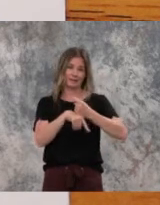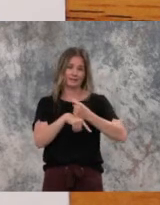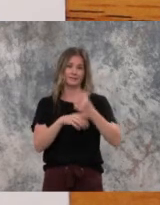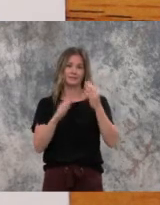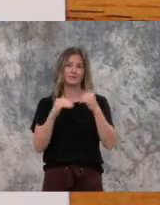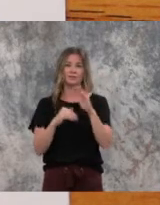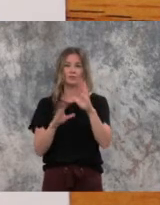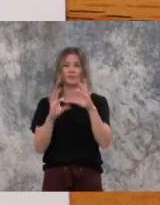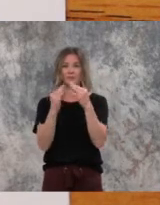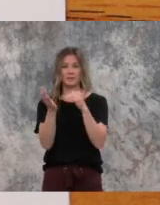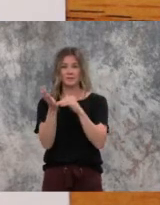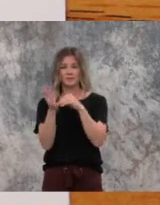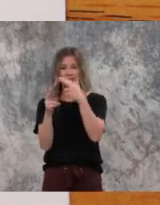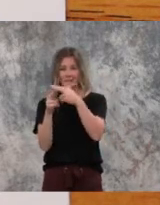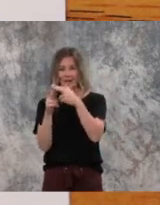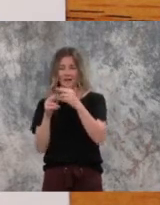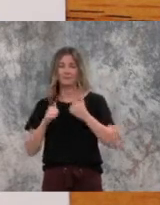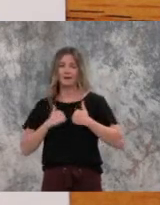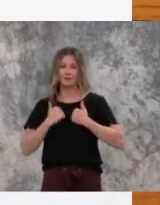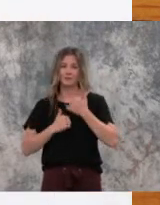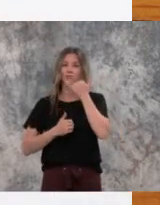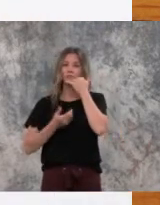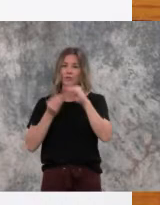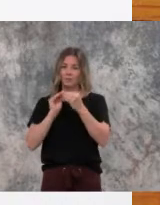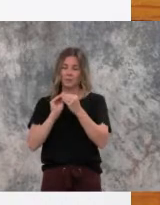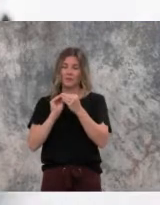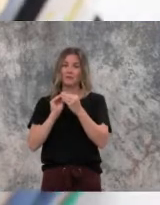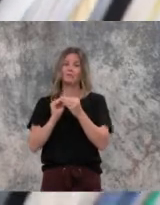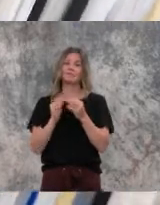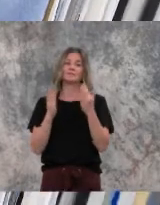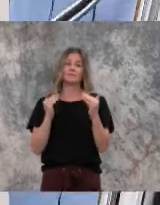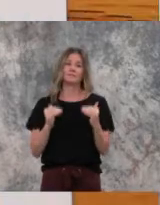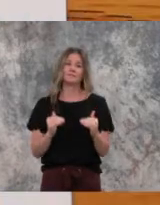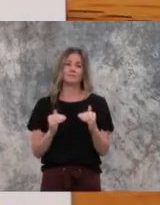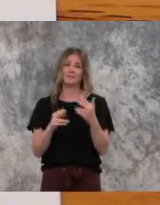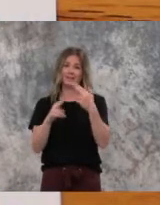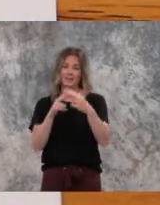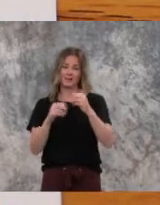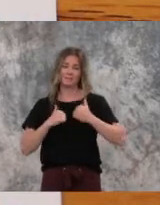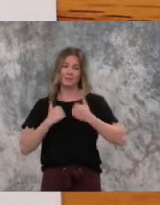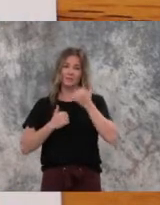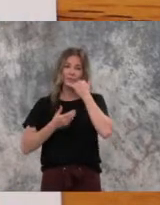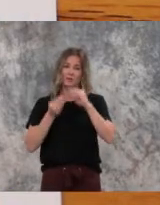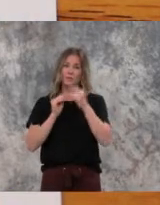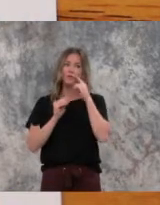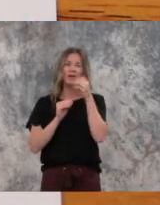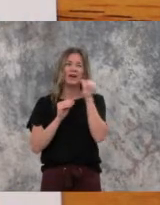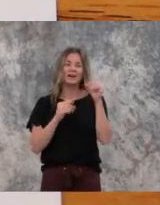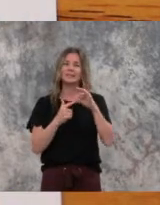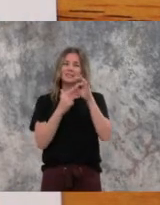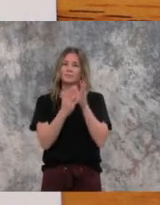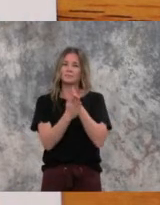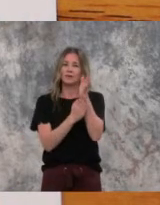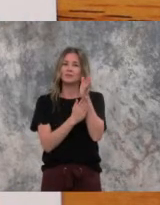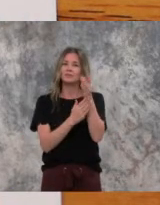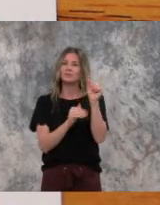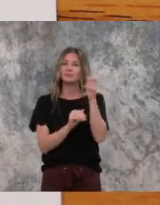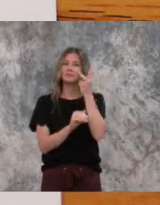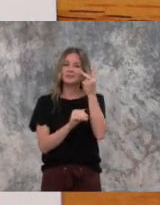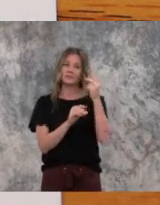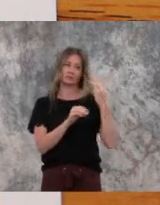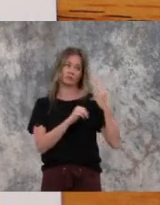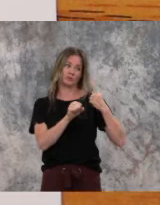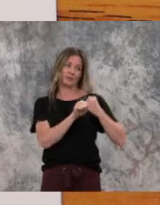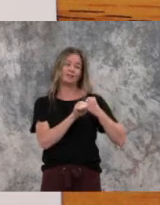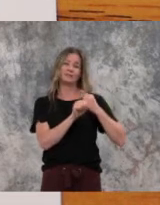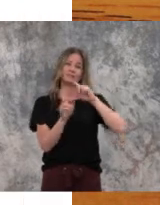end dates, your family doctor's name, address, and phone number, the name, address, and phone number of any specialists